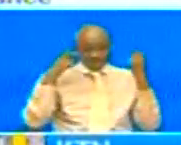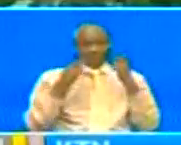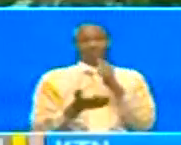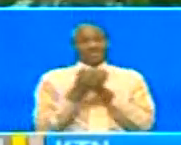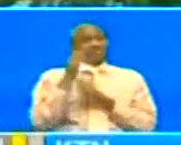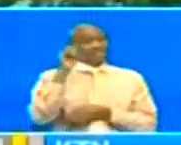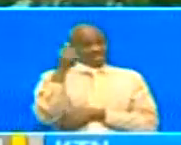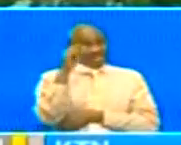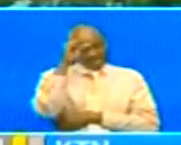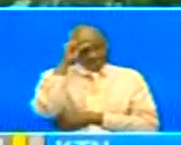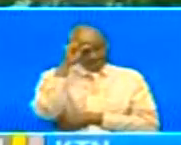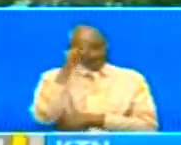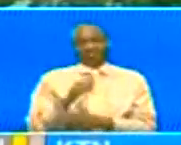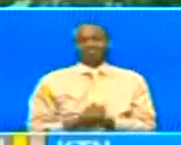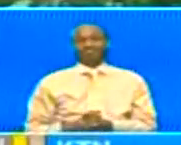government.